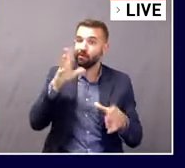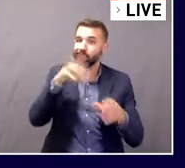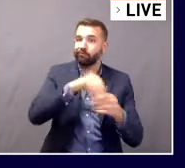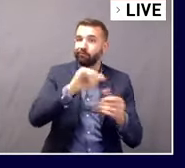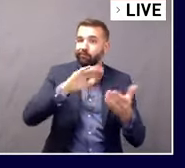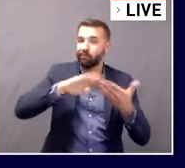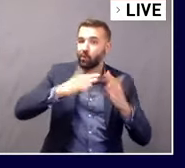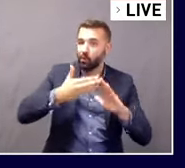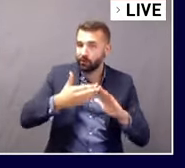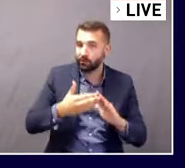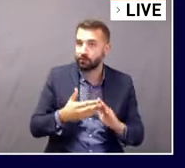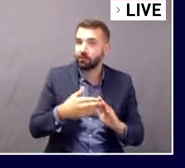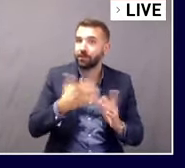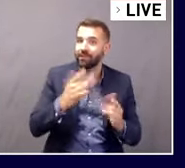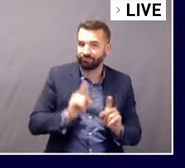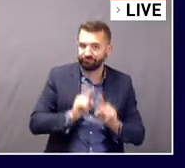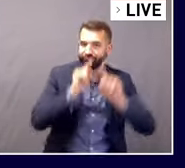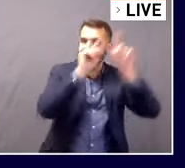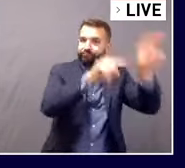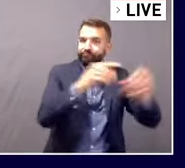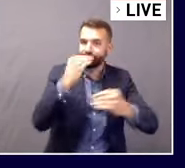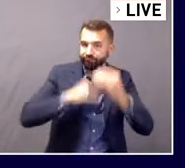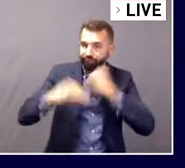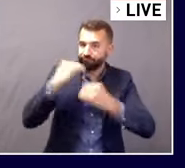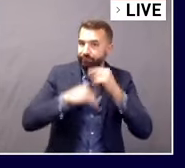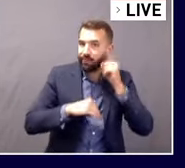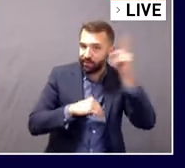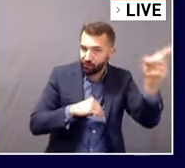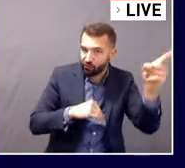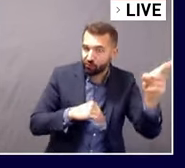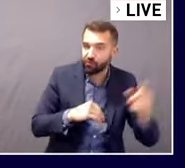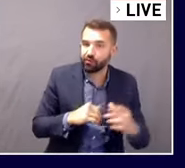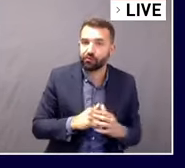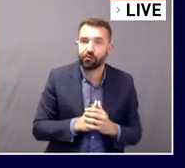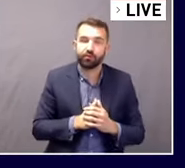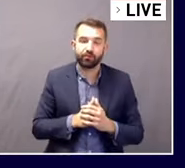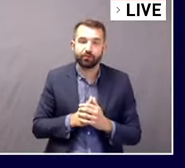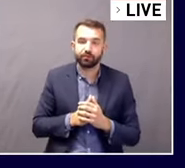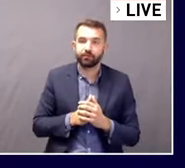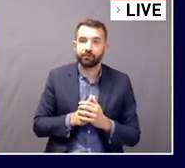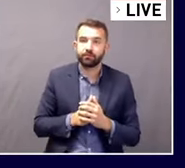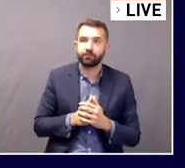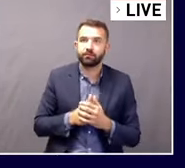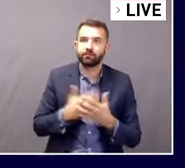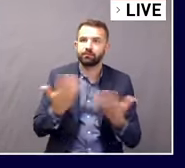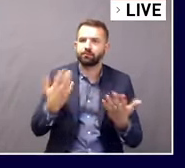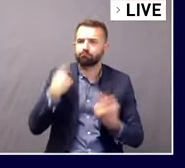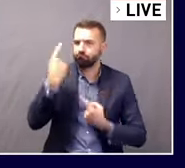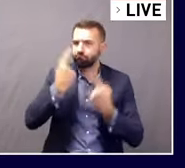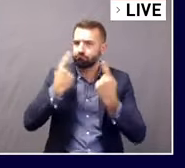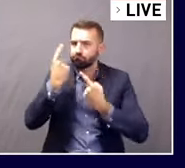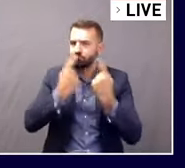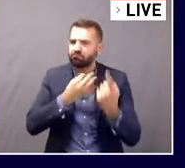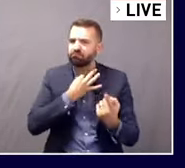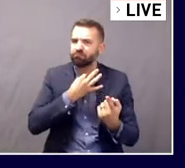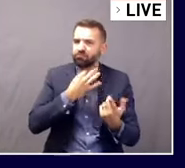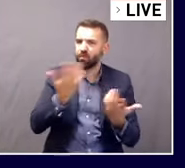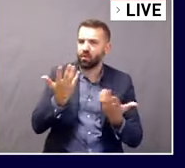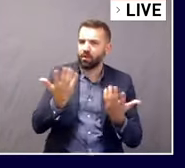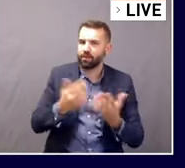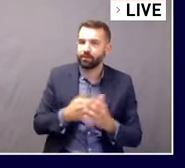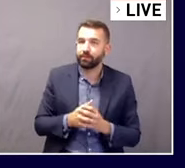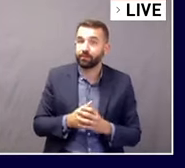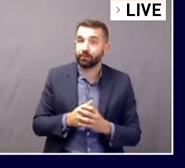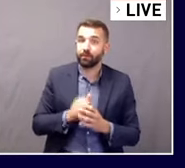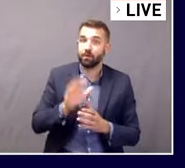reception in Millinocket. And I would like to know what the status is of the state's investigation into the